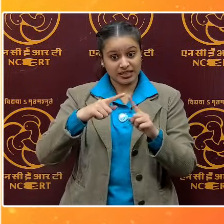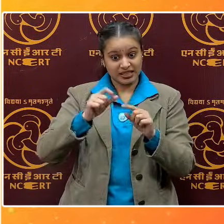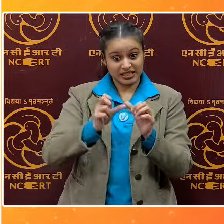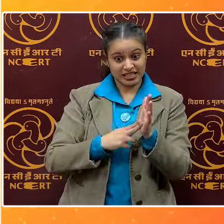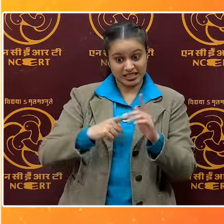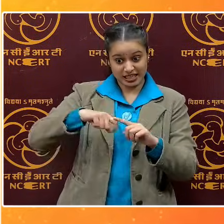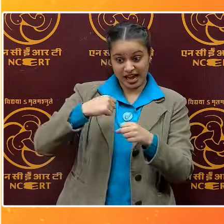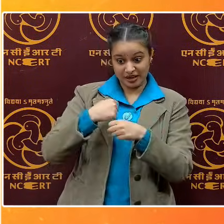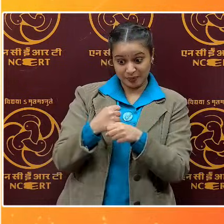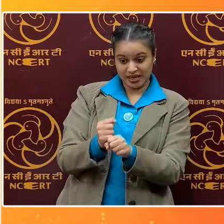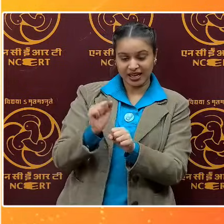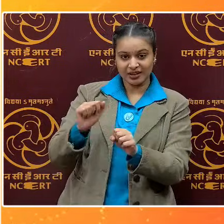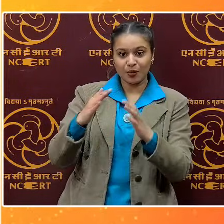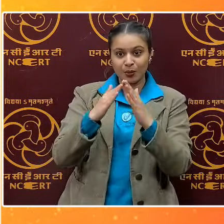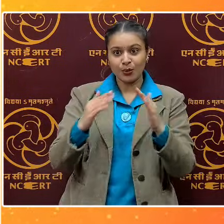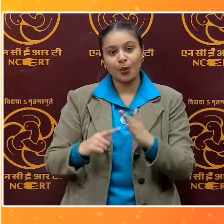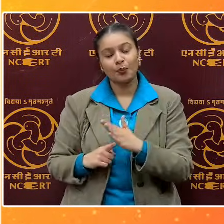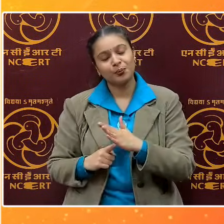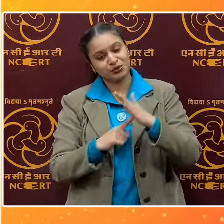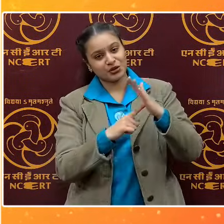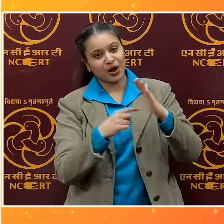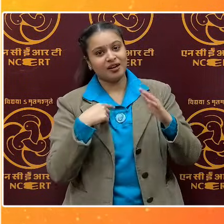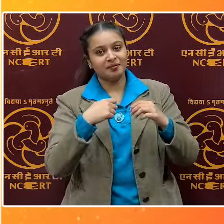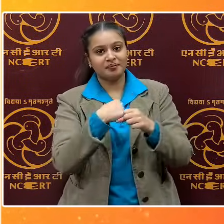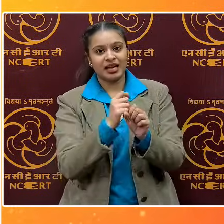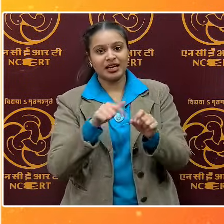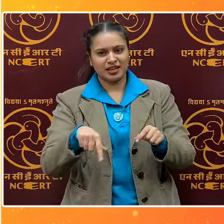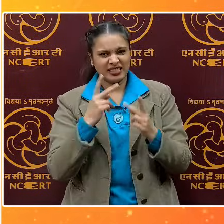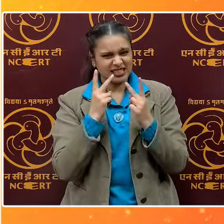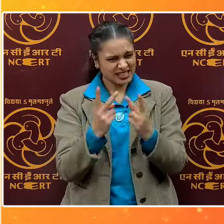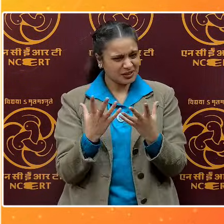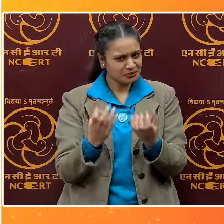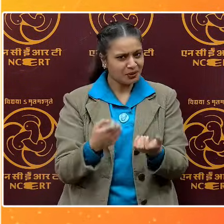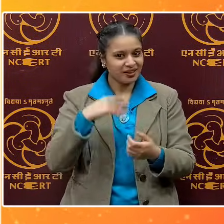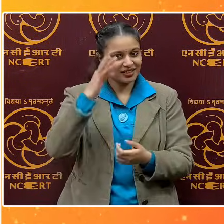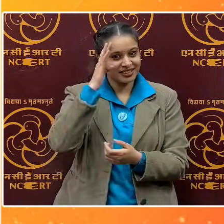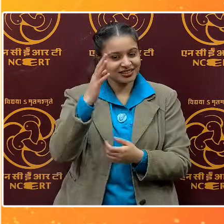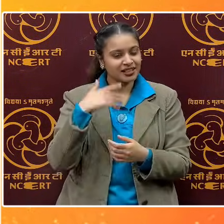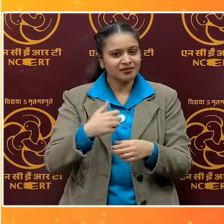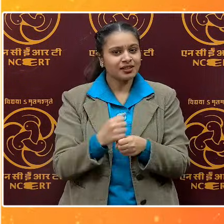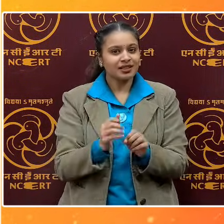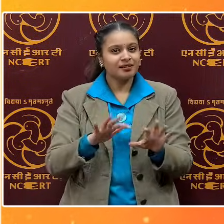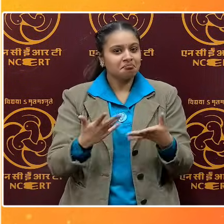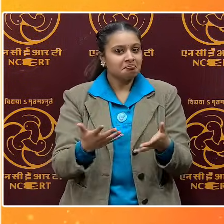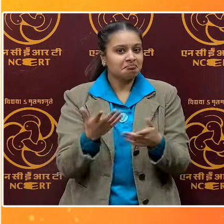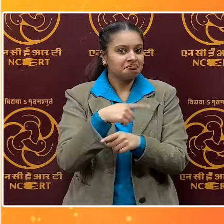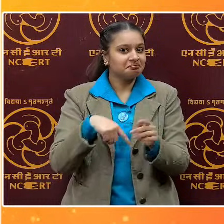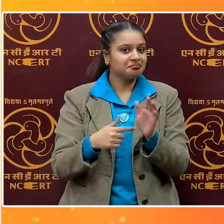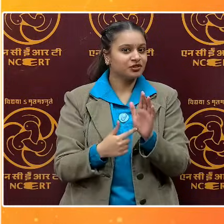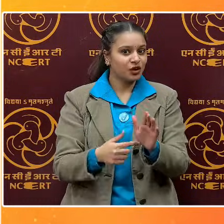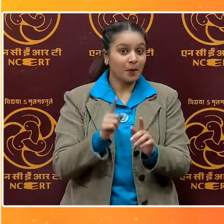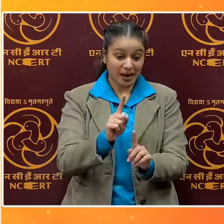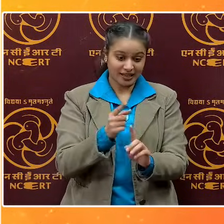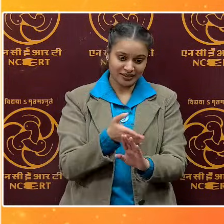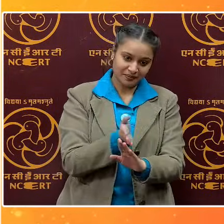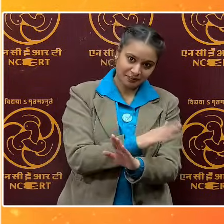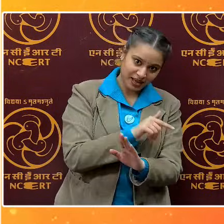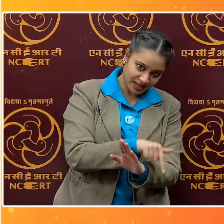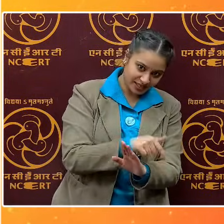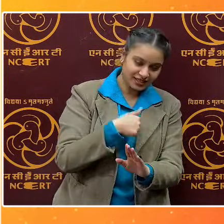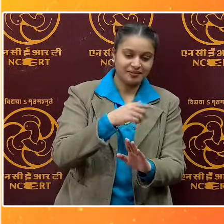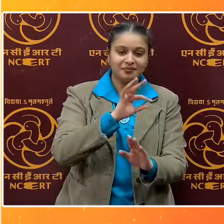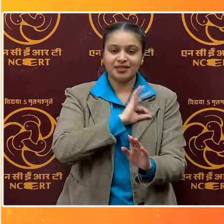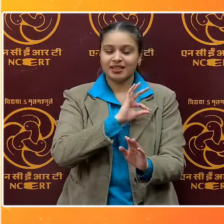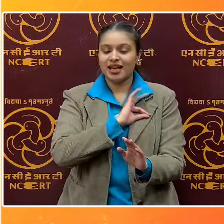tanks that they keep on their rooftops. What are you saying? Yes. I want to see that creativity. How I'll the show tanks you are that. different? But before that, I would